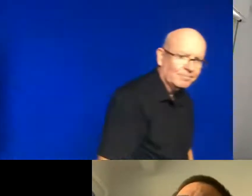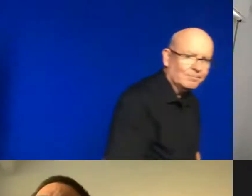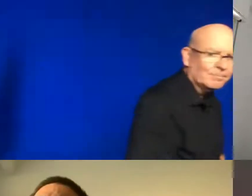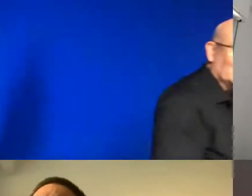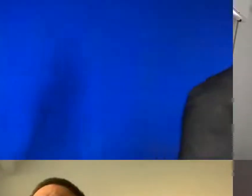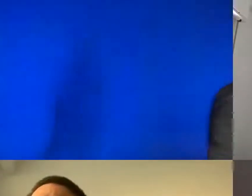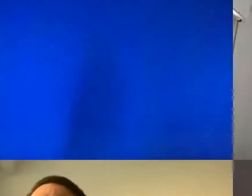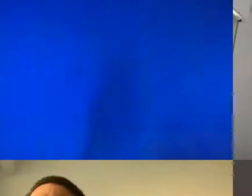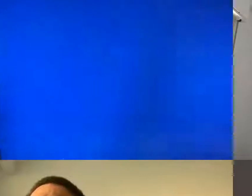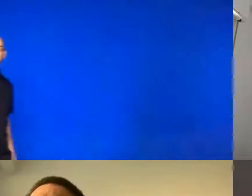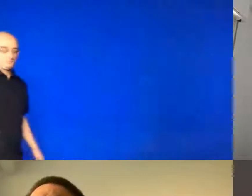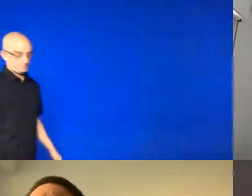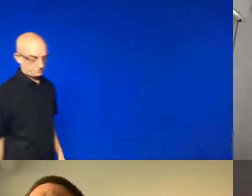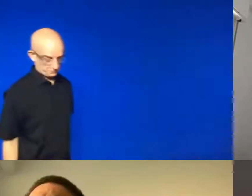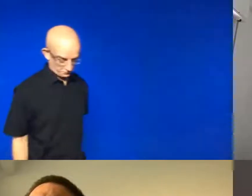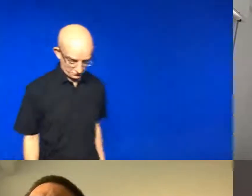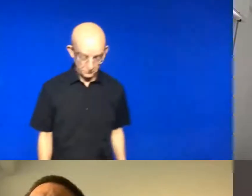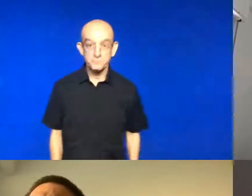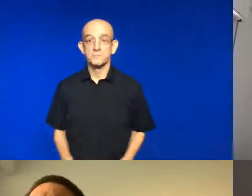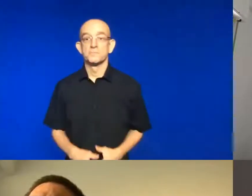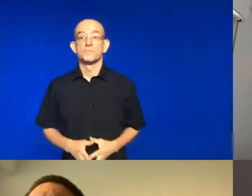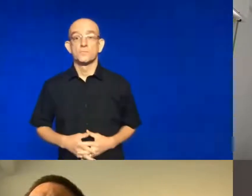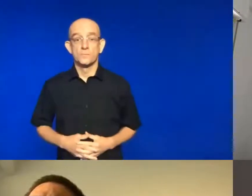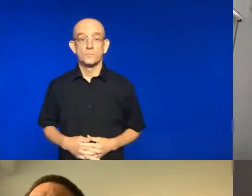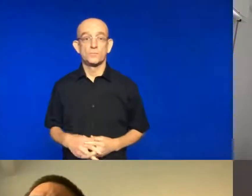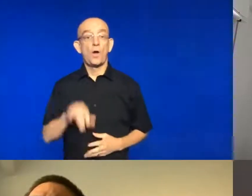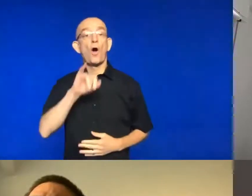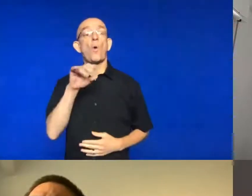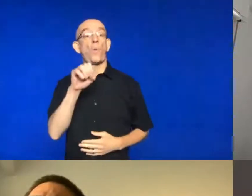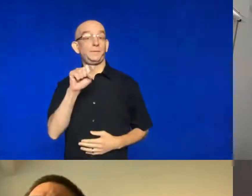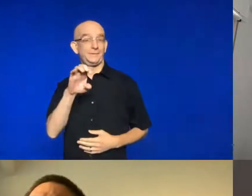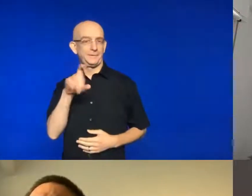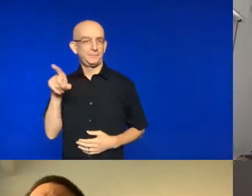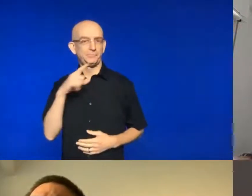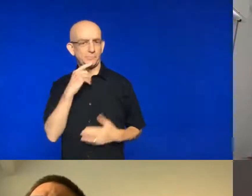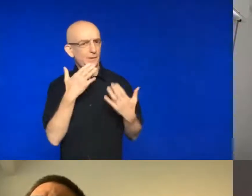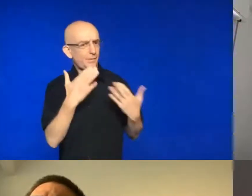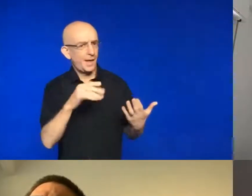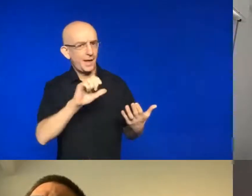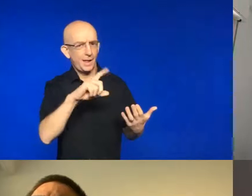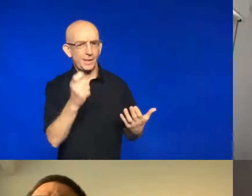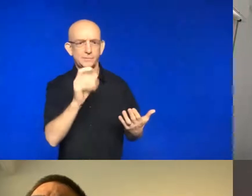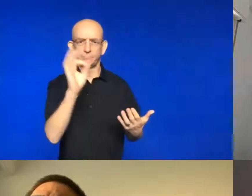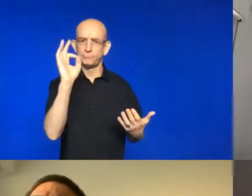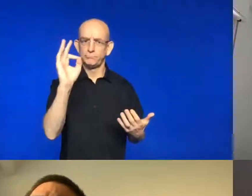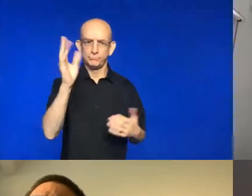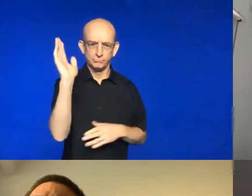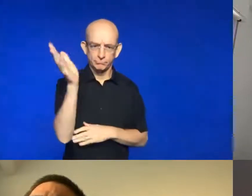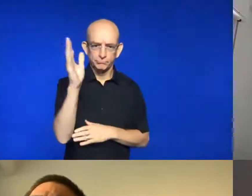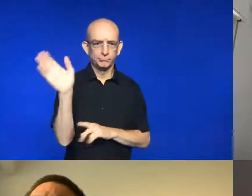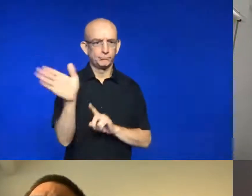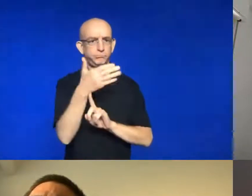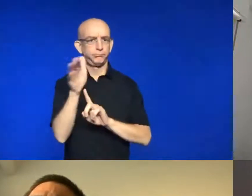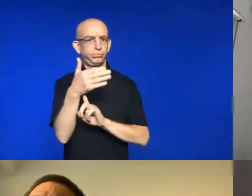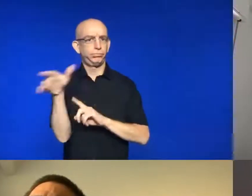For participants, now it's time for you to ask questions. We already have